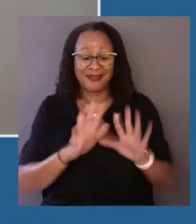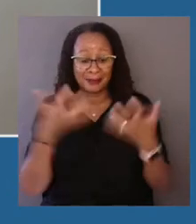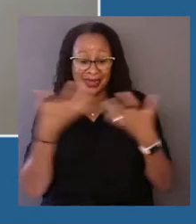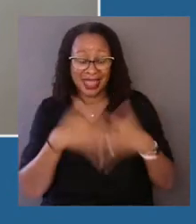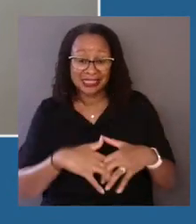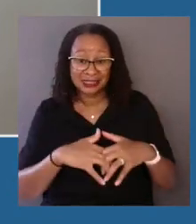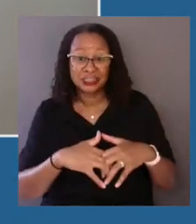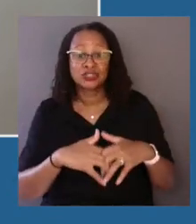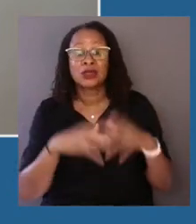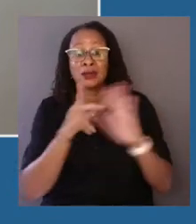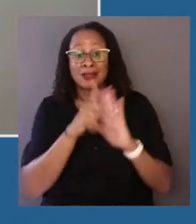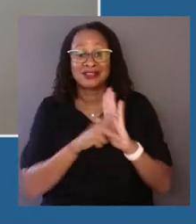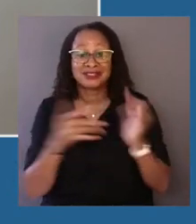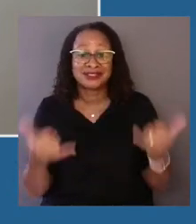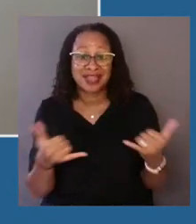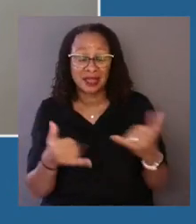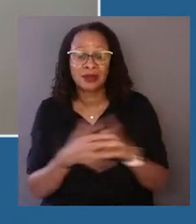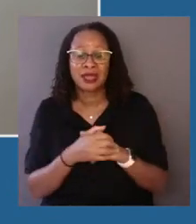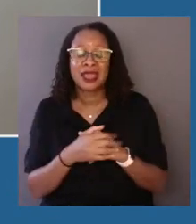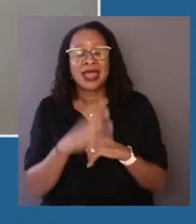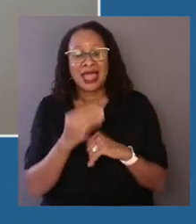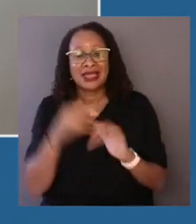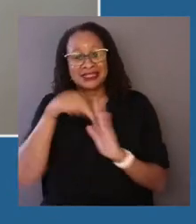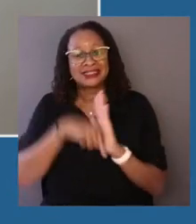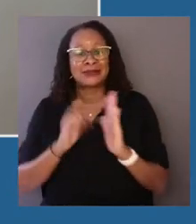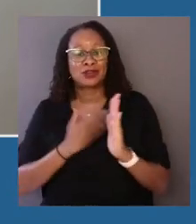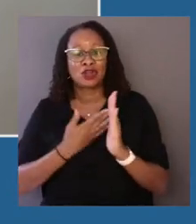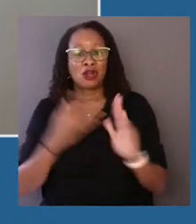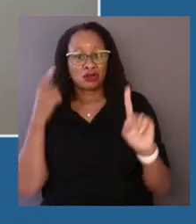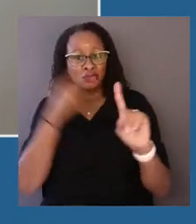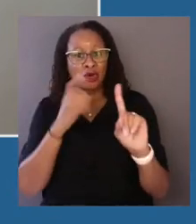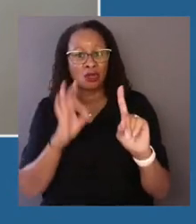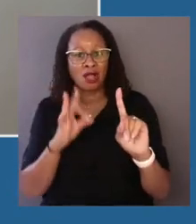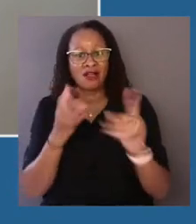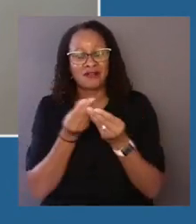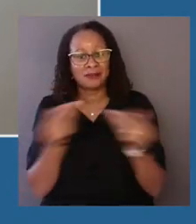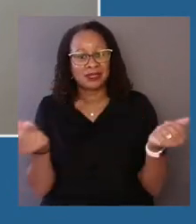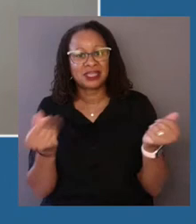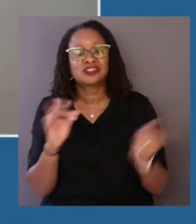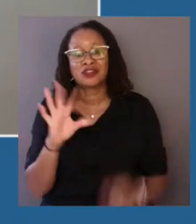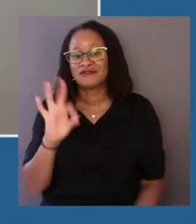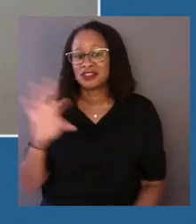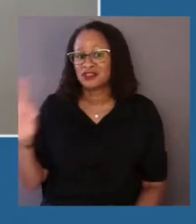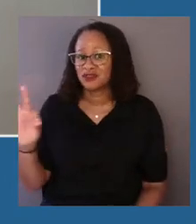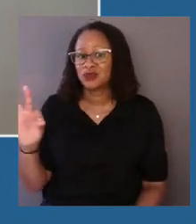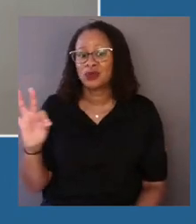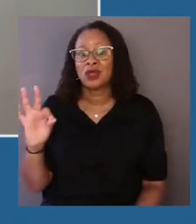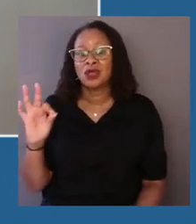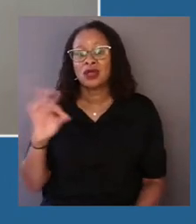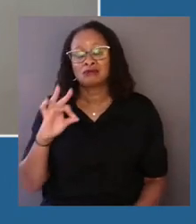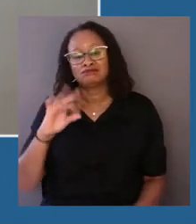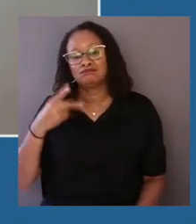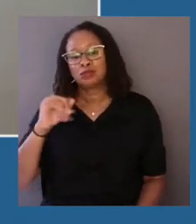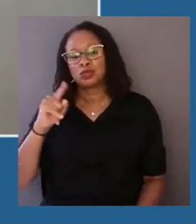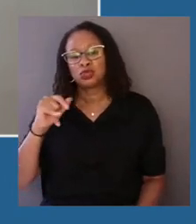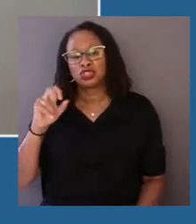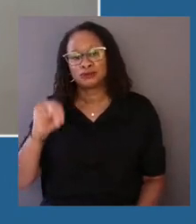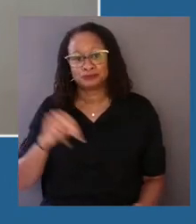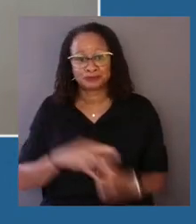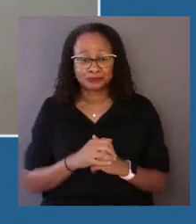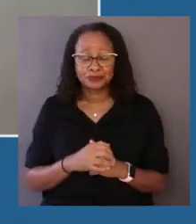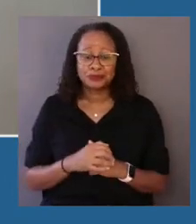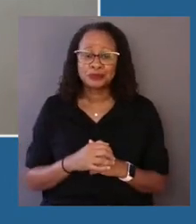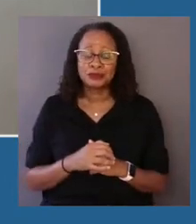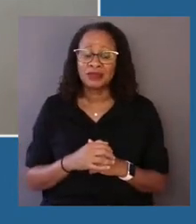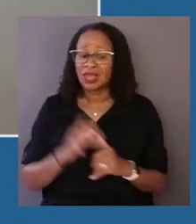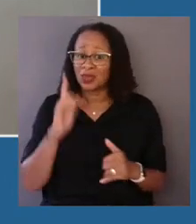now, and of course, deepening our ambition on the mitigation of fossil fuel pollution. So we really think that this is a strong